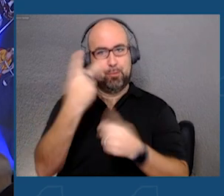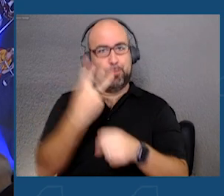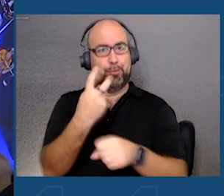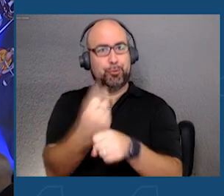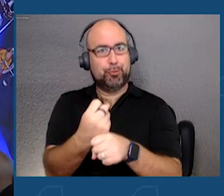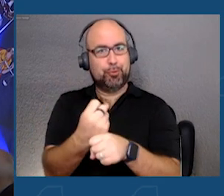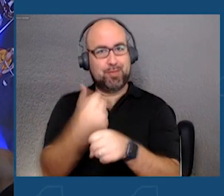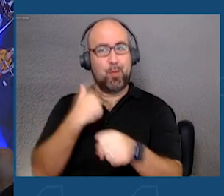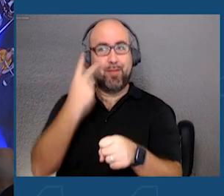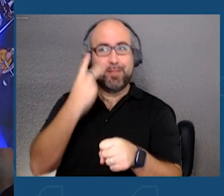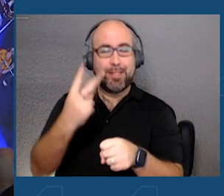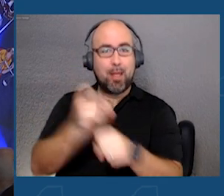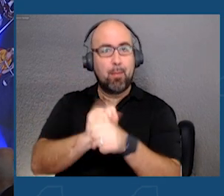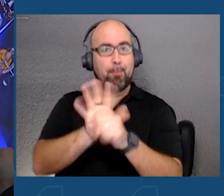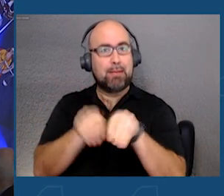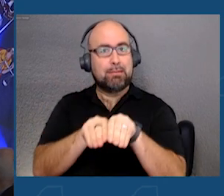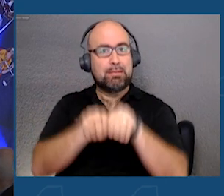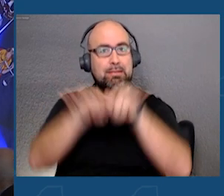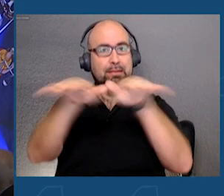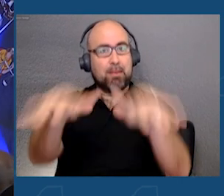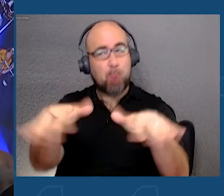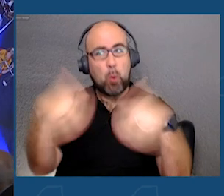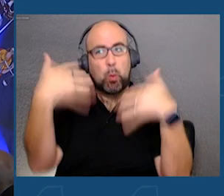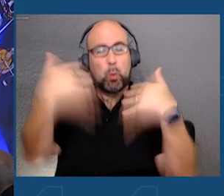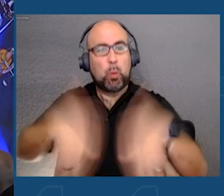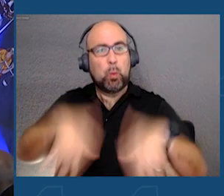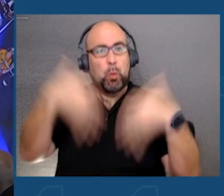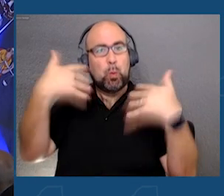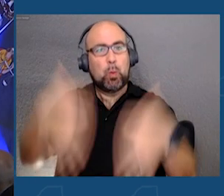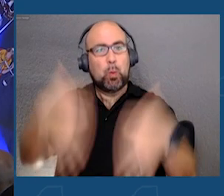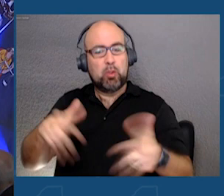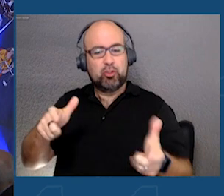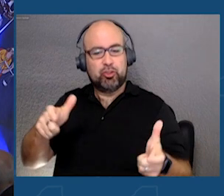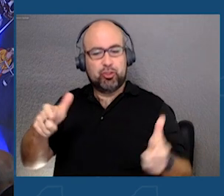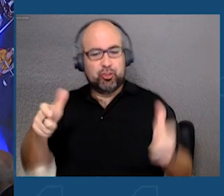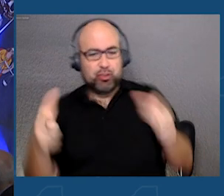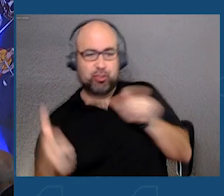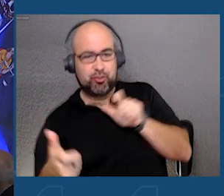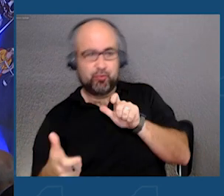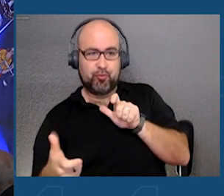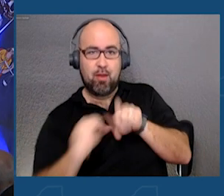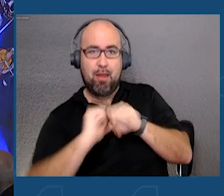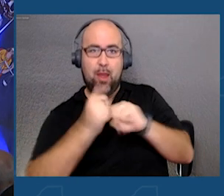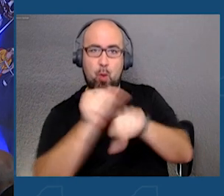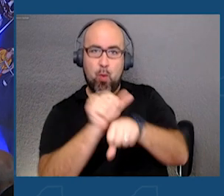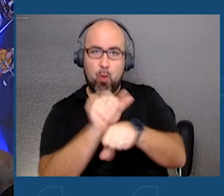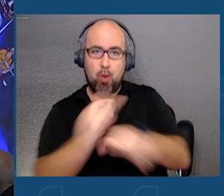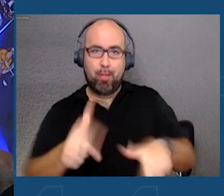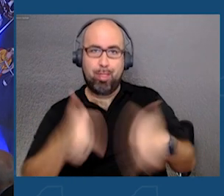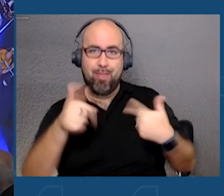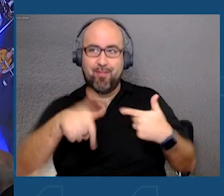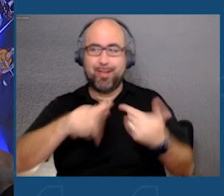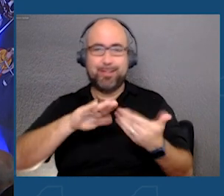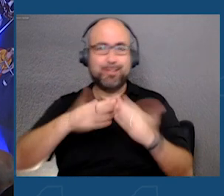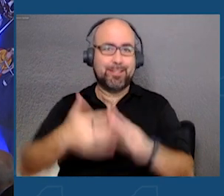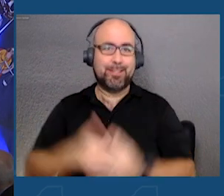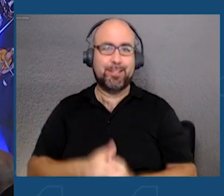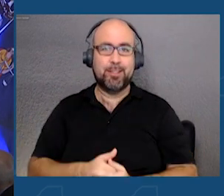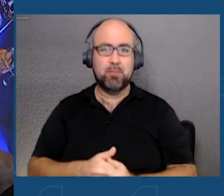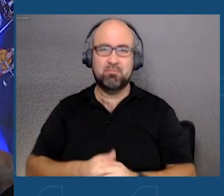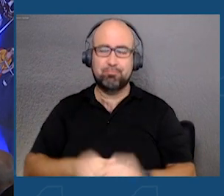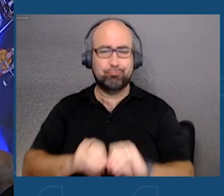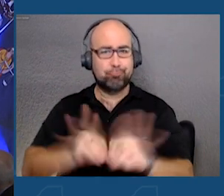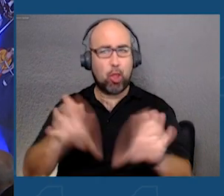pandemic really fundamentally shifted the way we work and live in this city. And clearly, we all understood that those